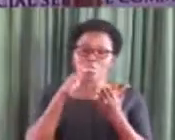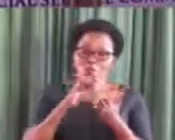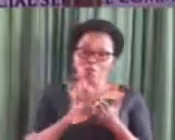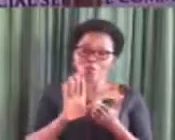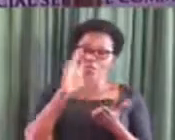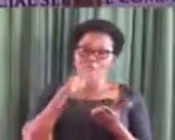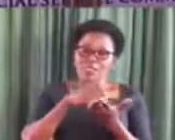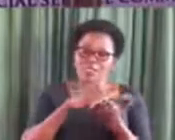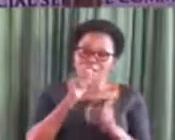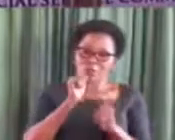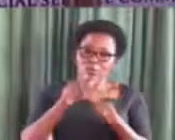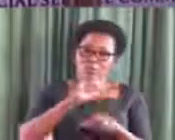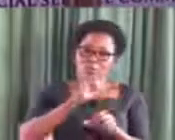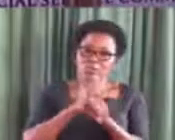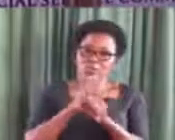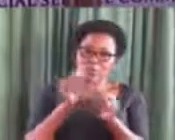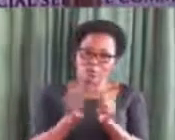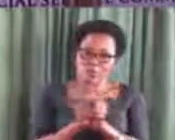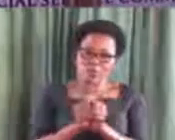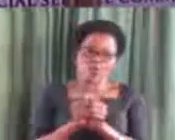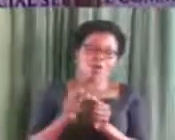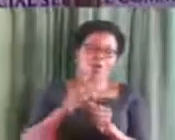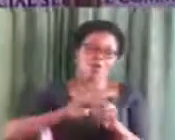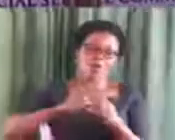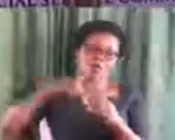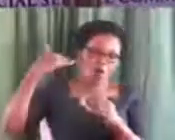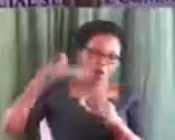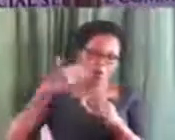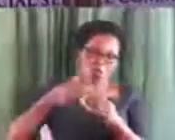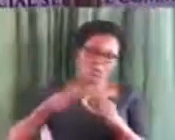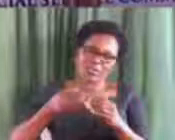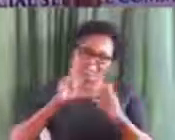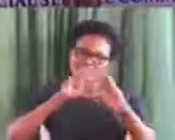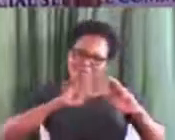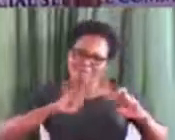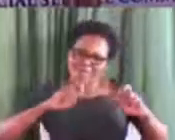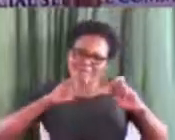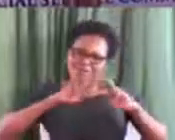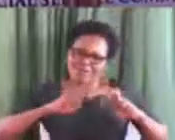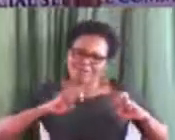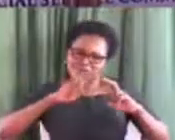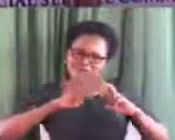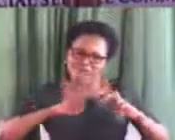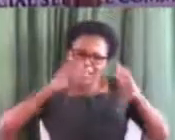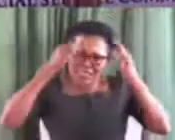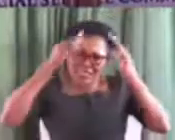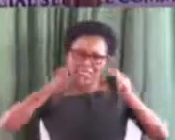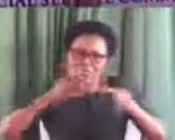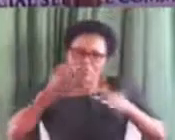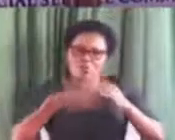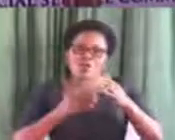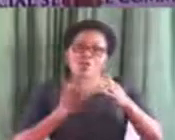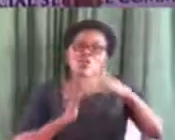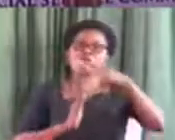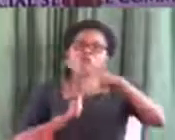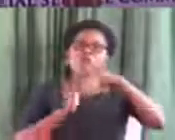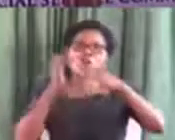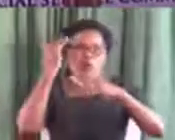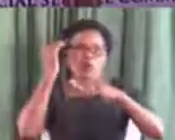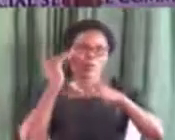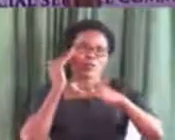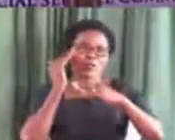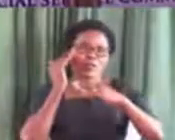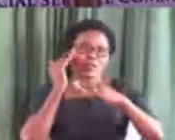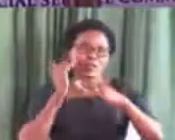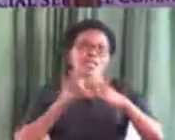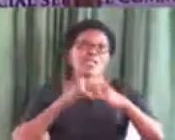with, we always refer to, most of the times, to the decisions of the Supreme Court. And in the process, we become